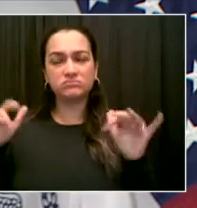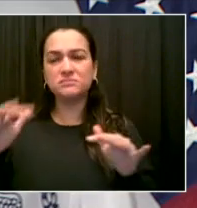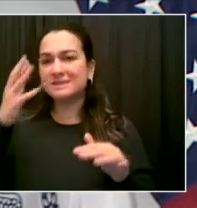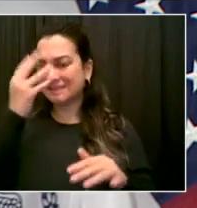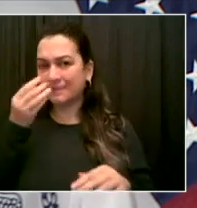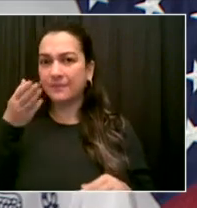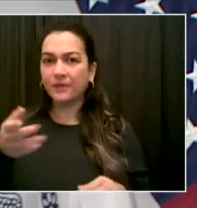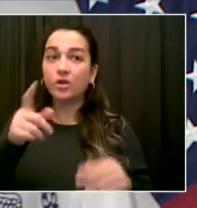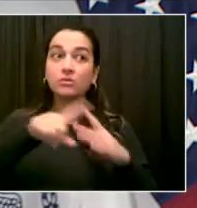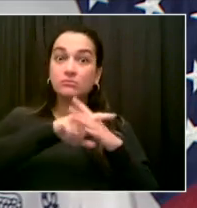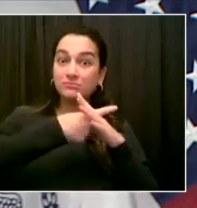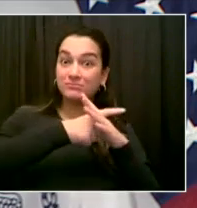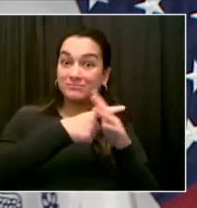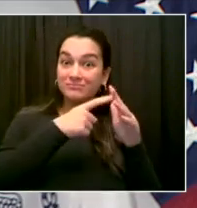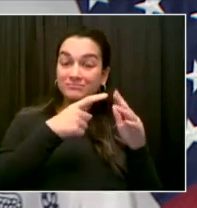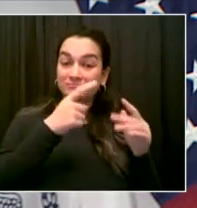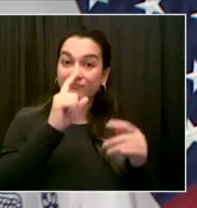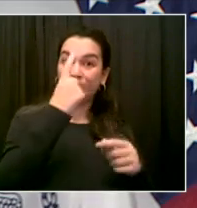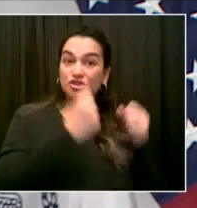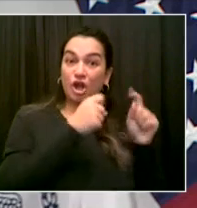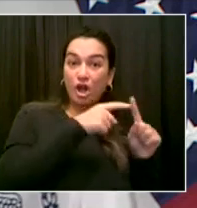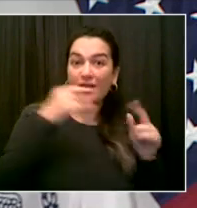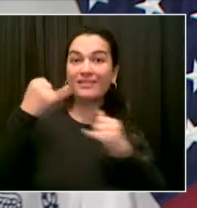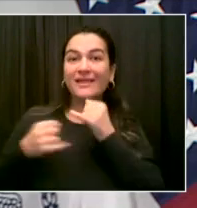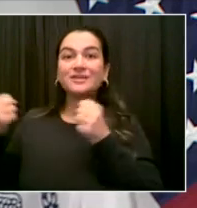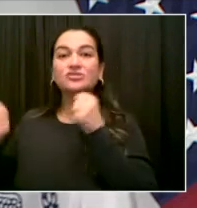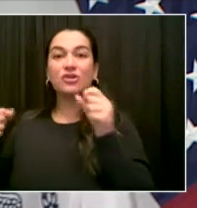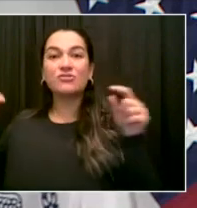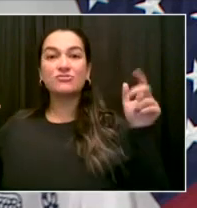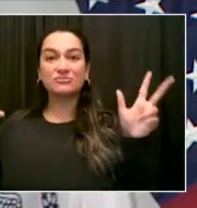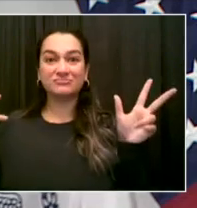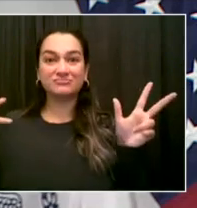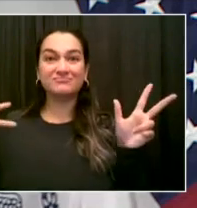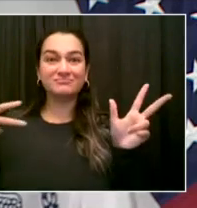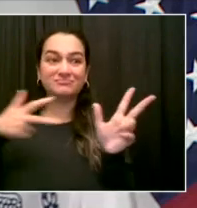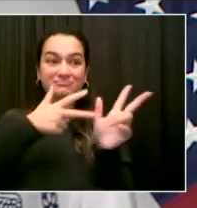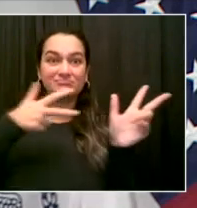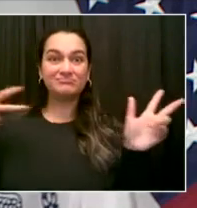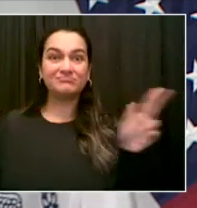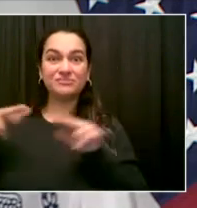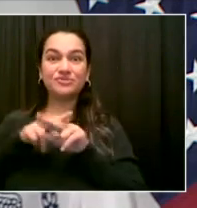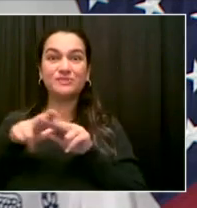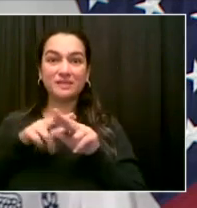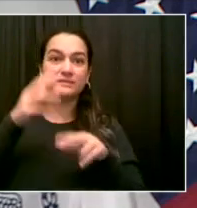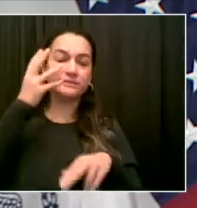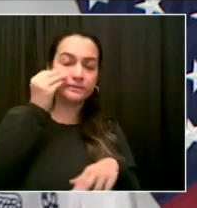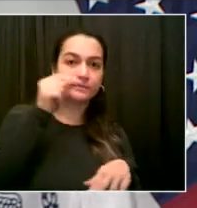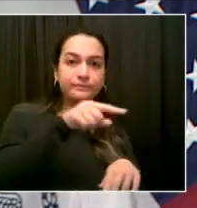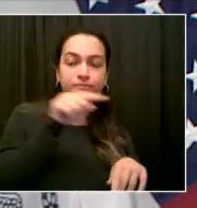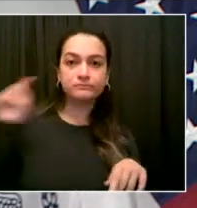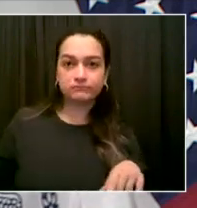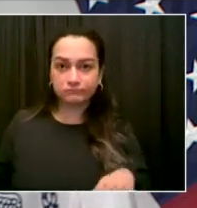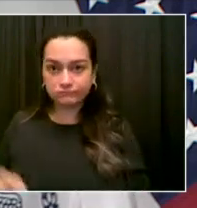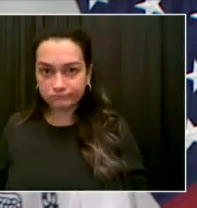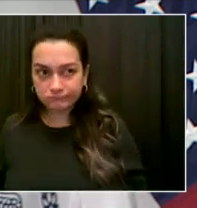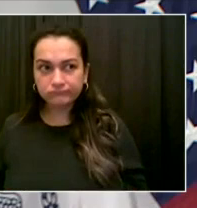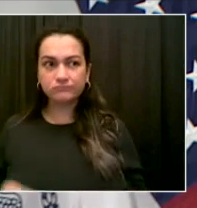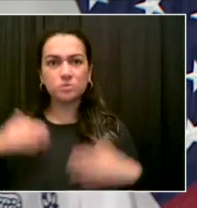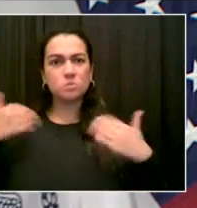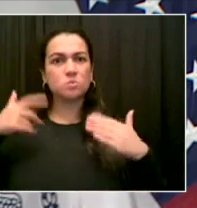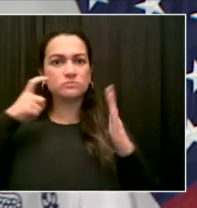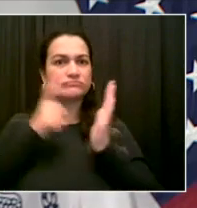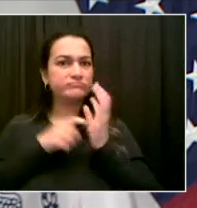and productive in many ways. But we all knew eventually, of course, it would go back to a 24-hour service, that we still want to approach